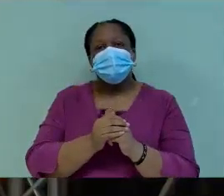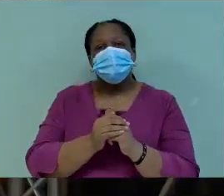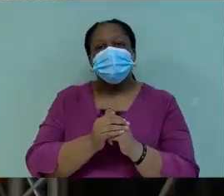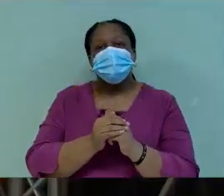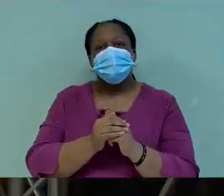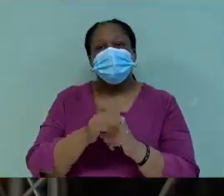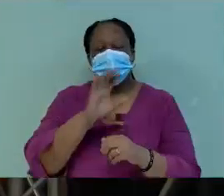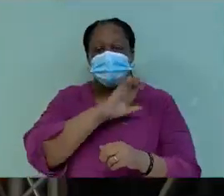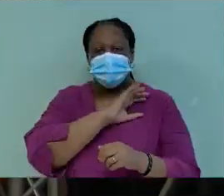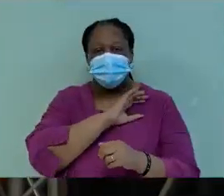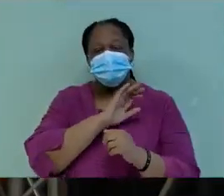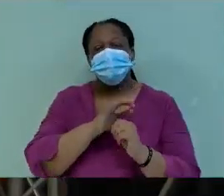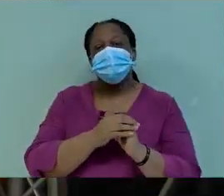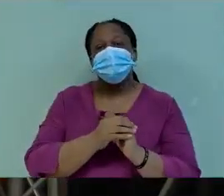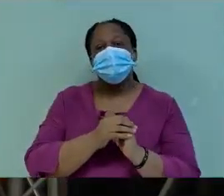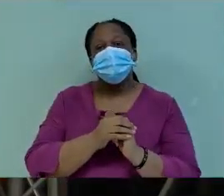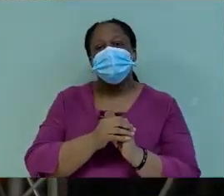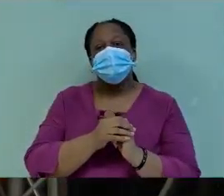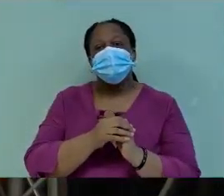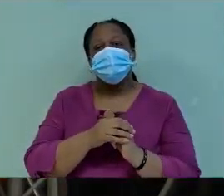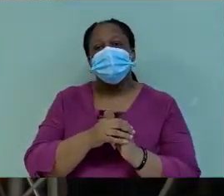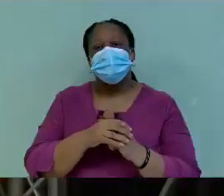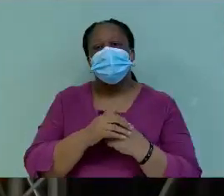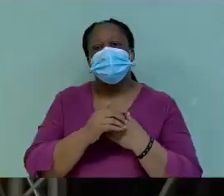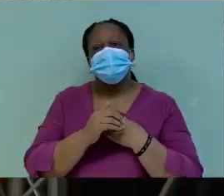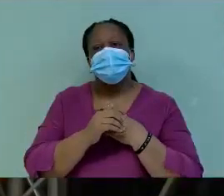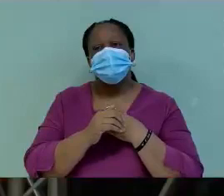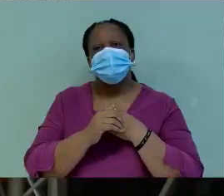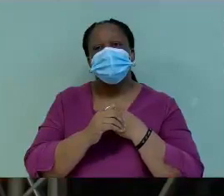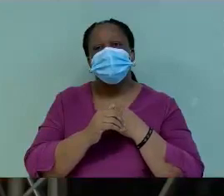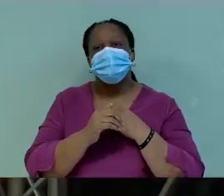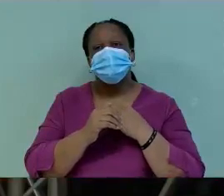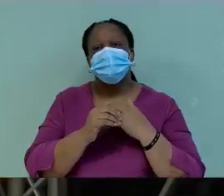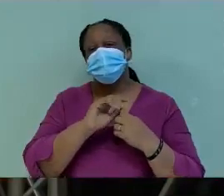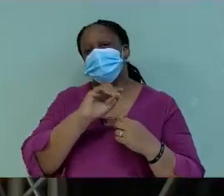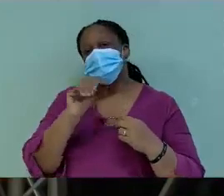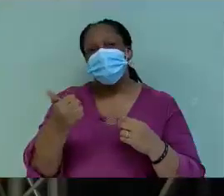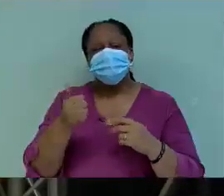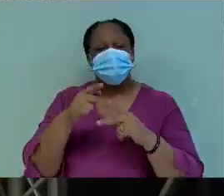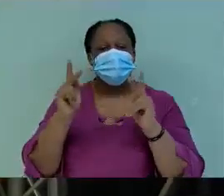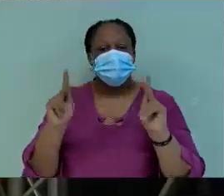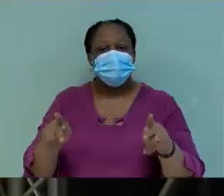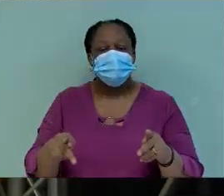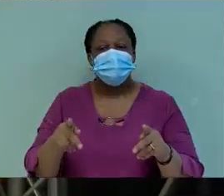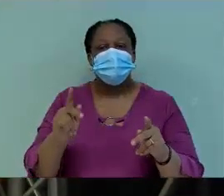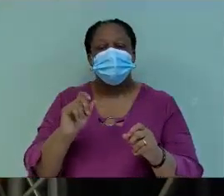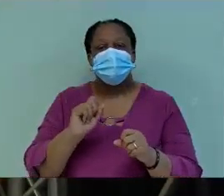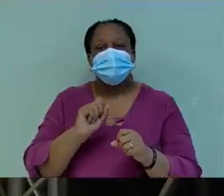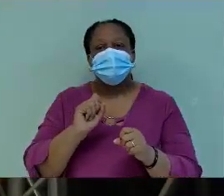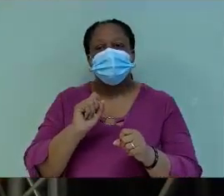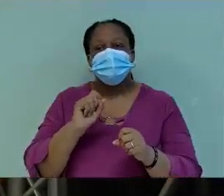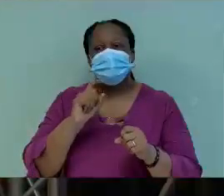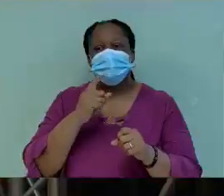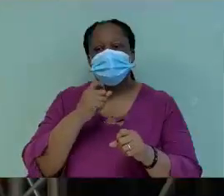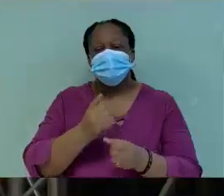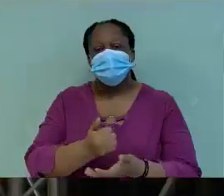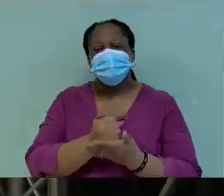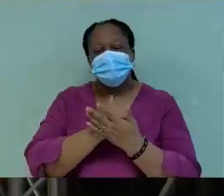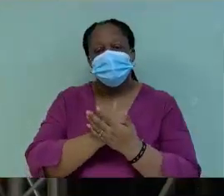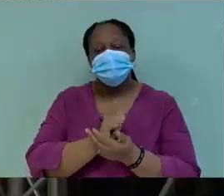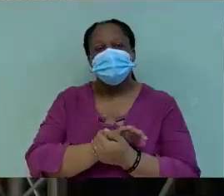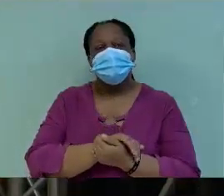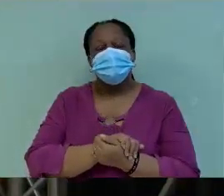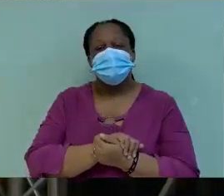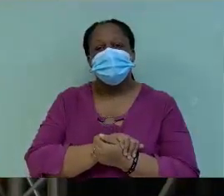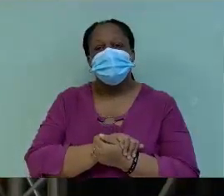the police, the other stakeholders, the media,